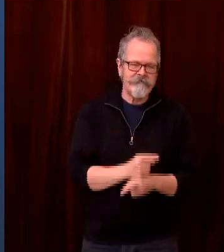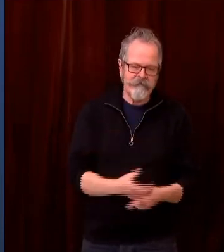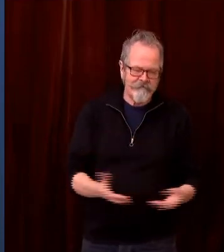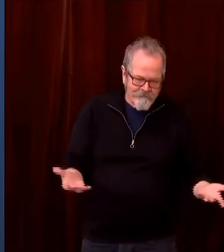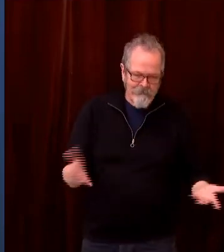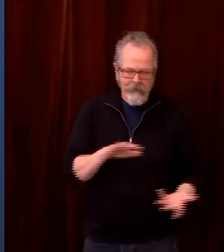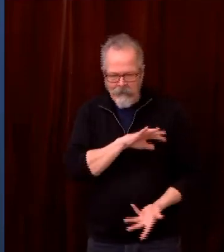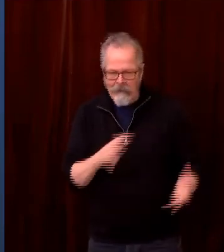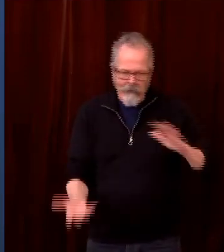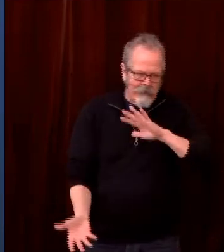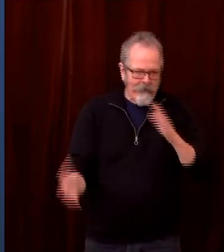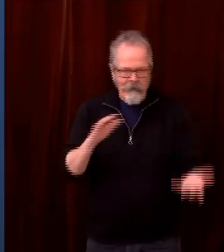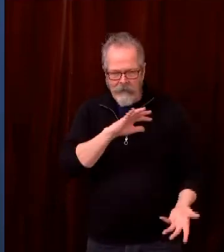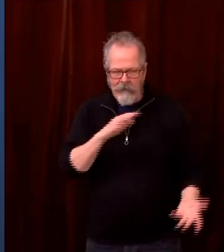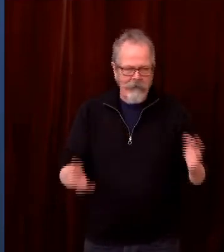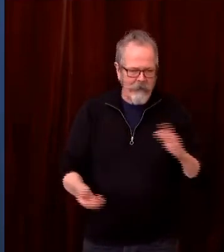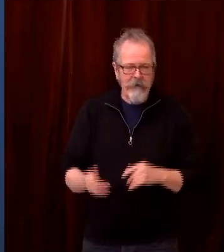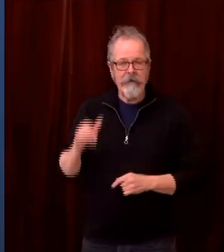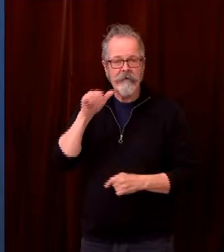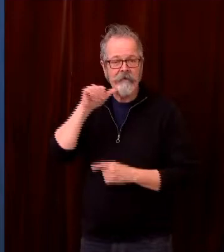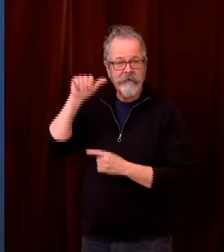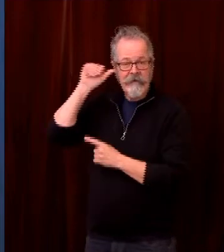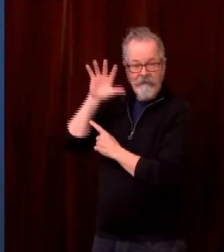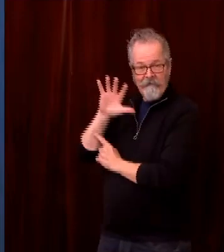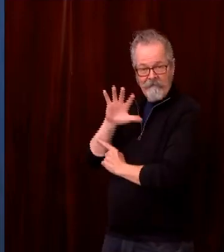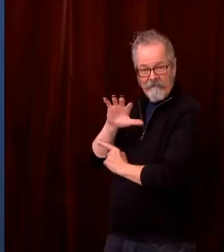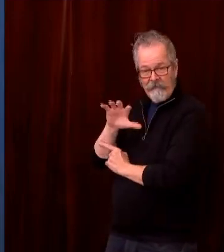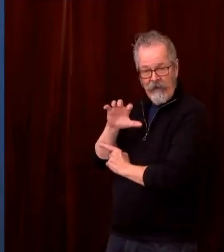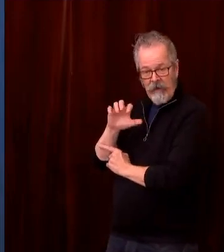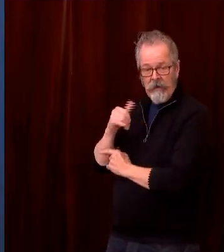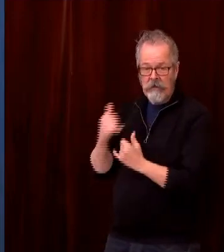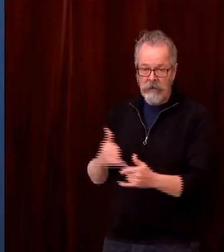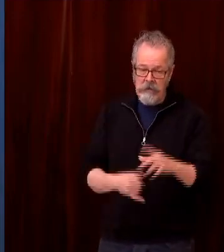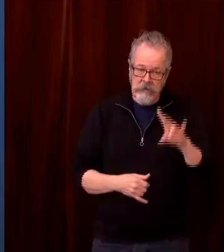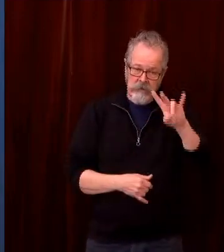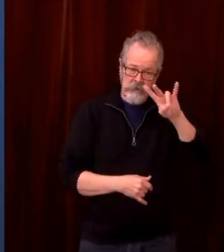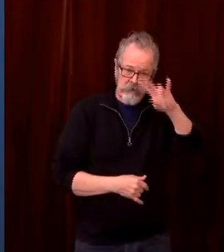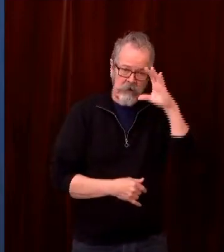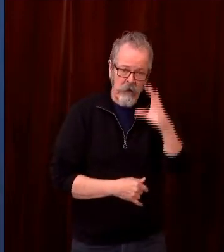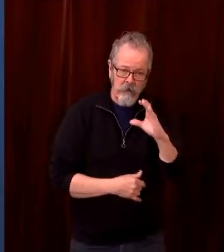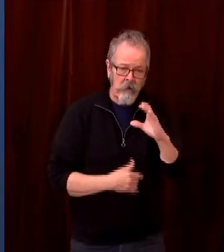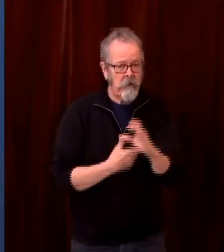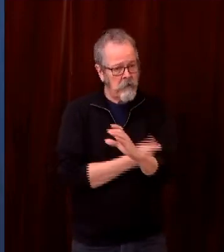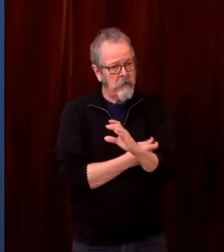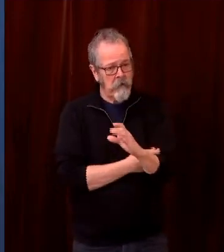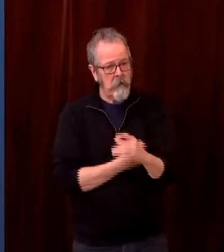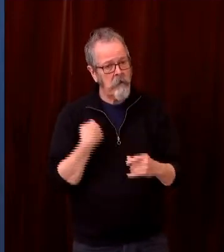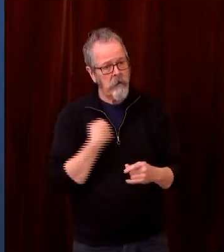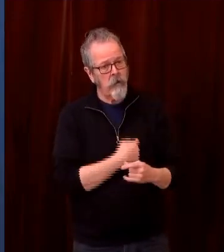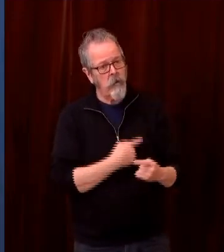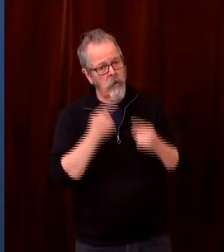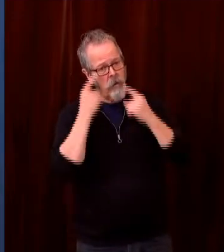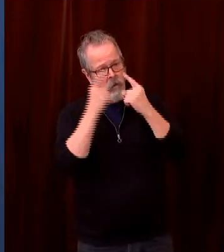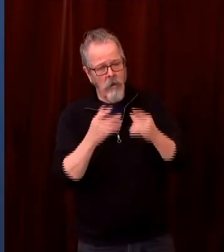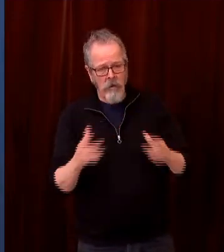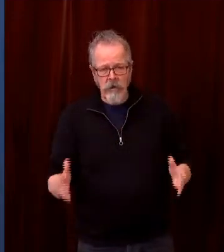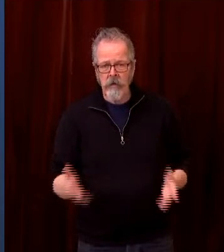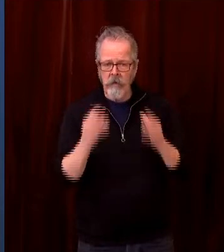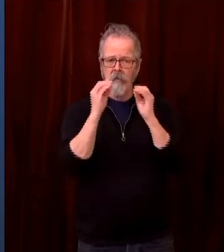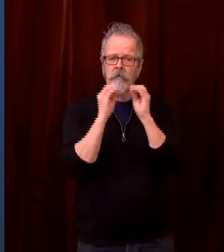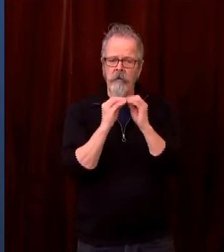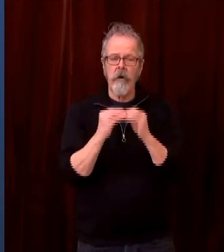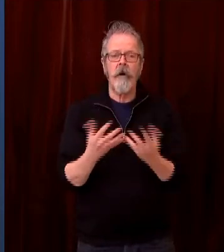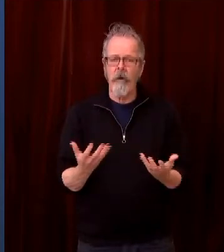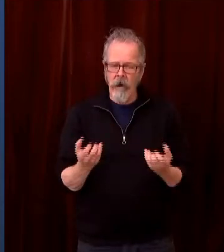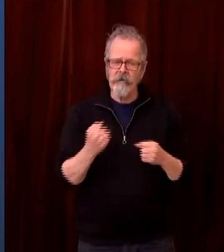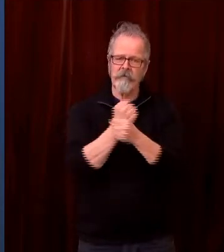today. And we would like to be able to save 1,200 lives over 2 days and having zero inconvenience